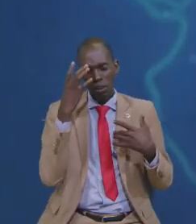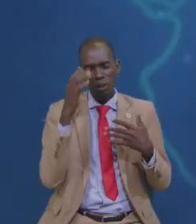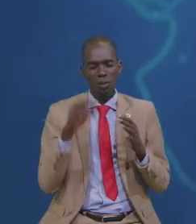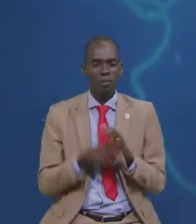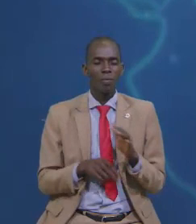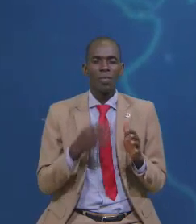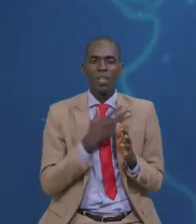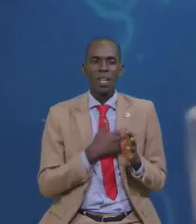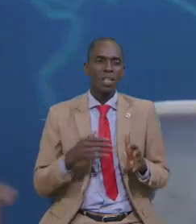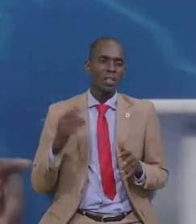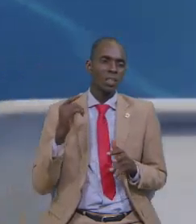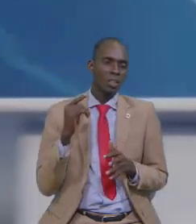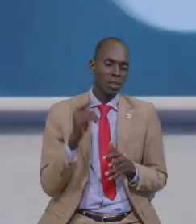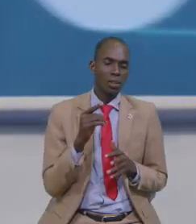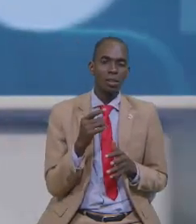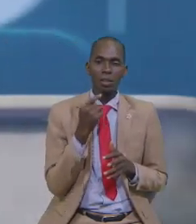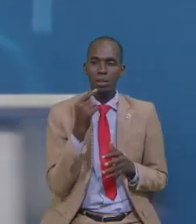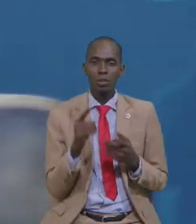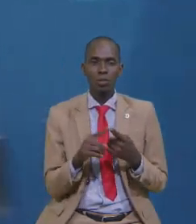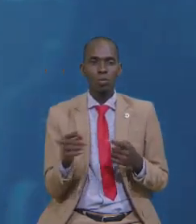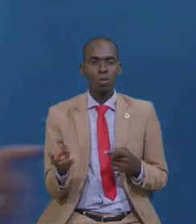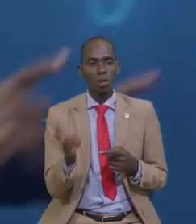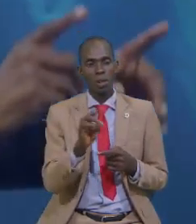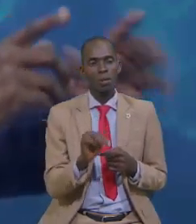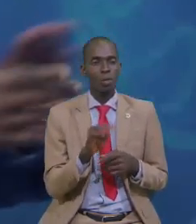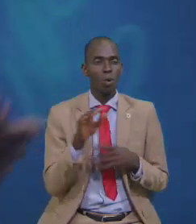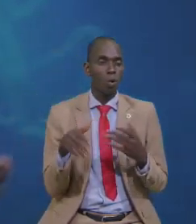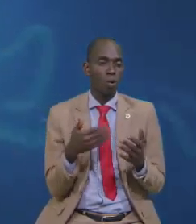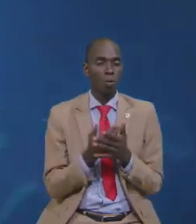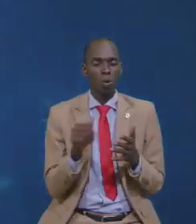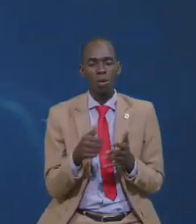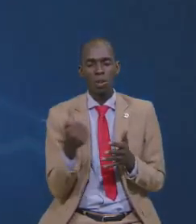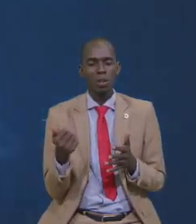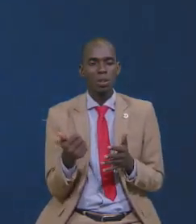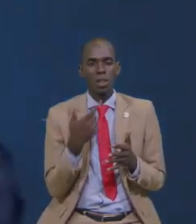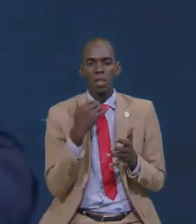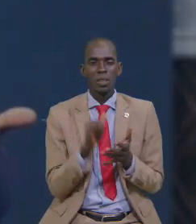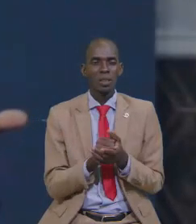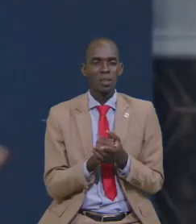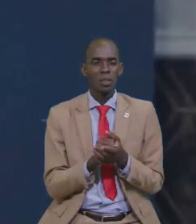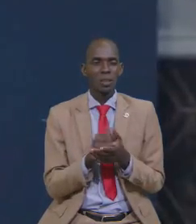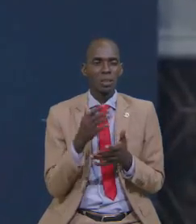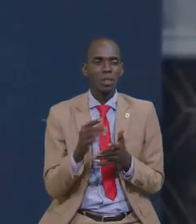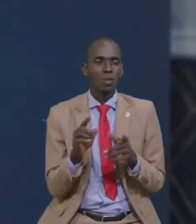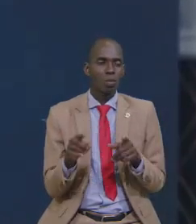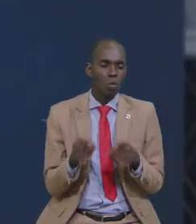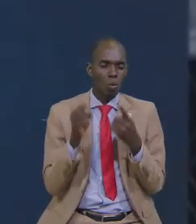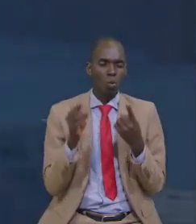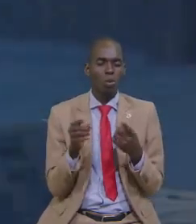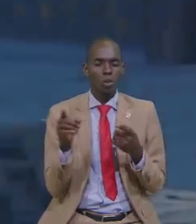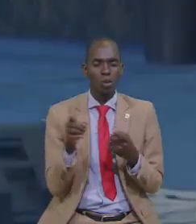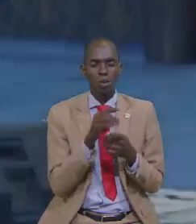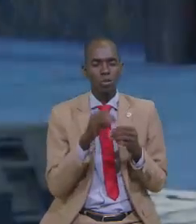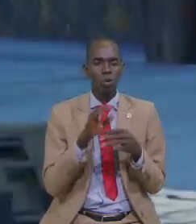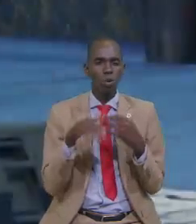them, go ye into all the world and preach the gospel to every